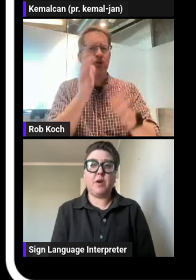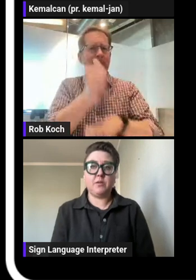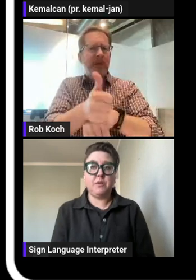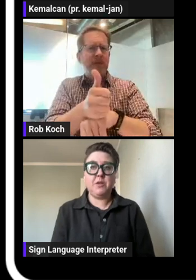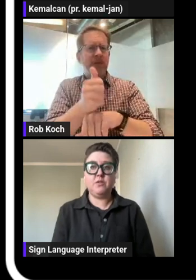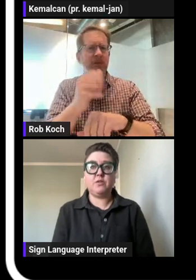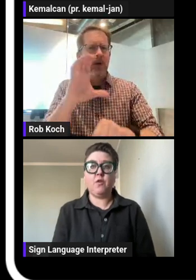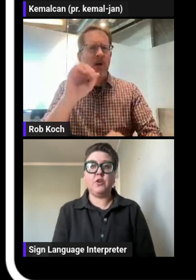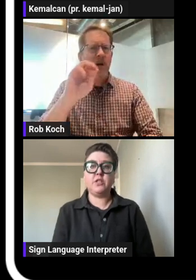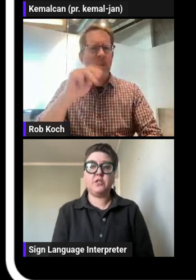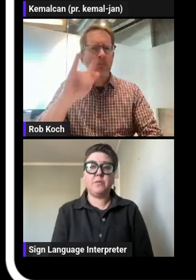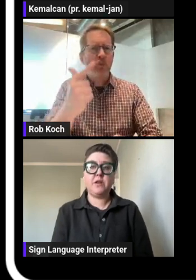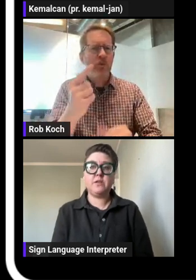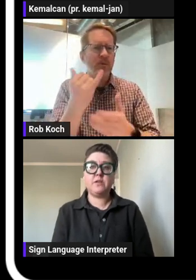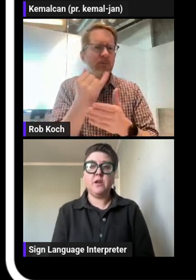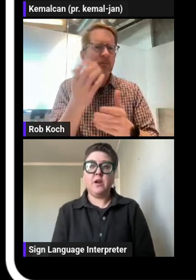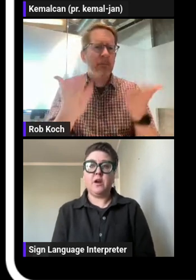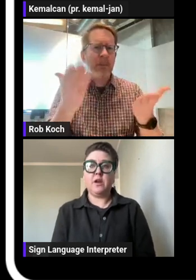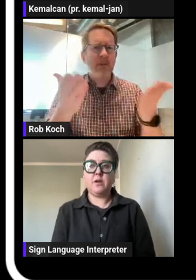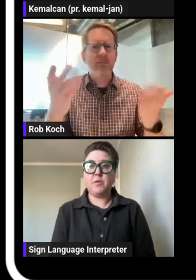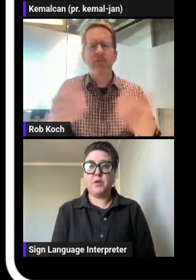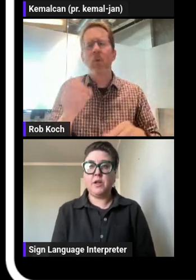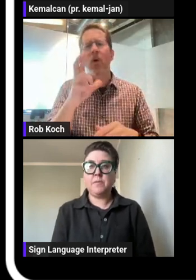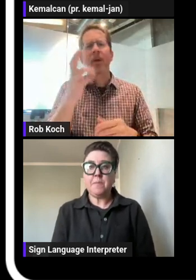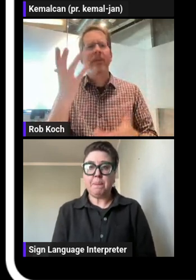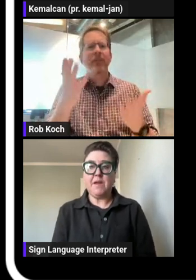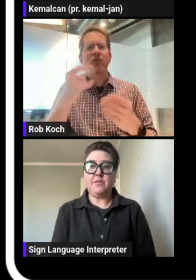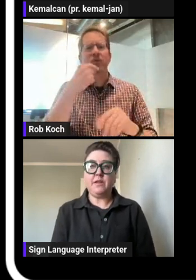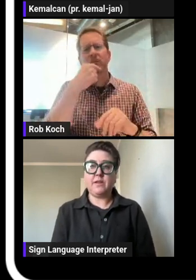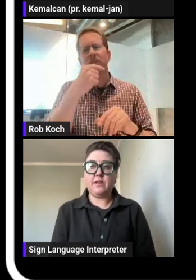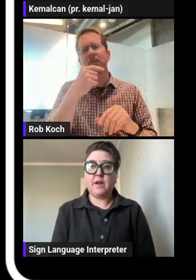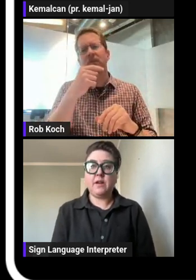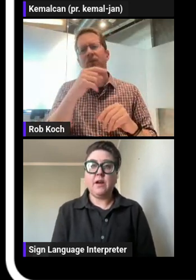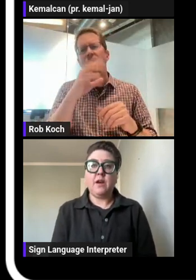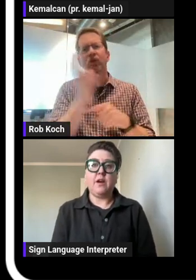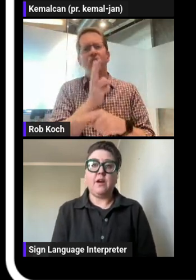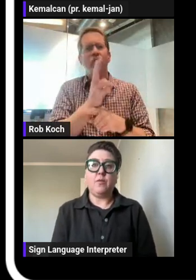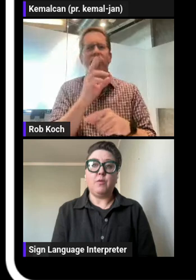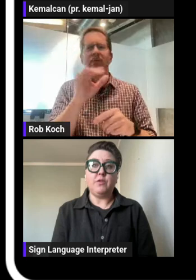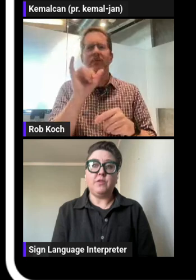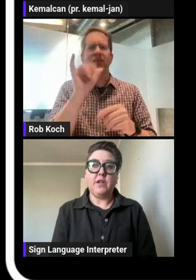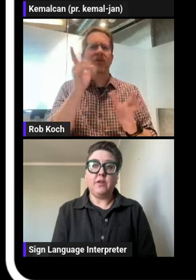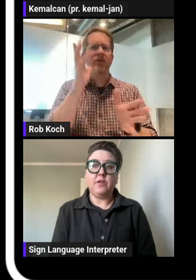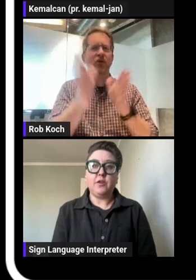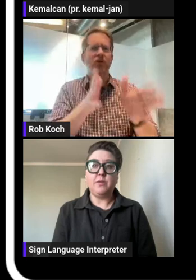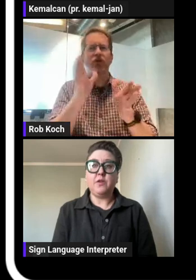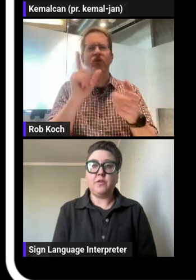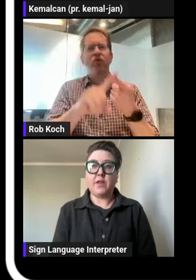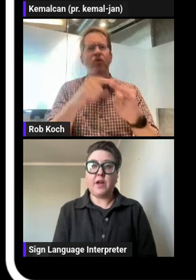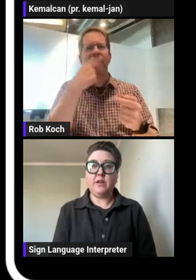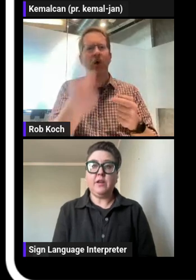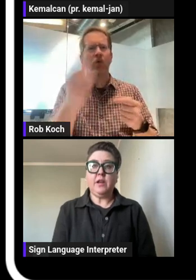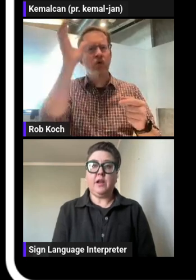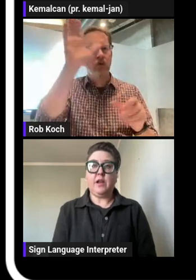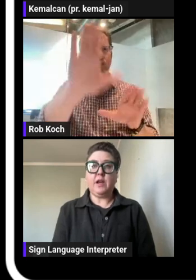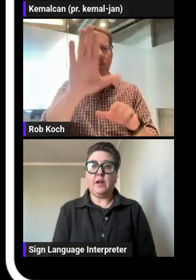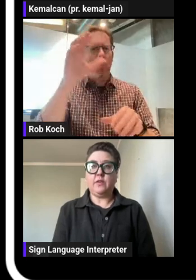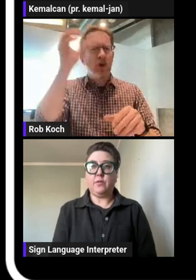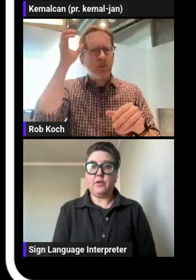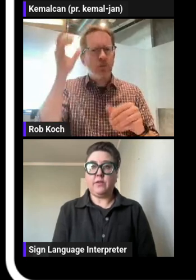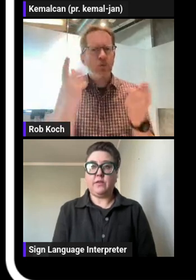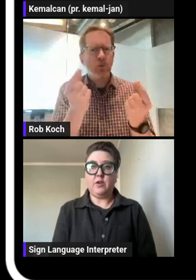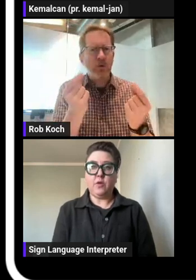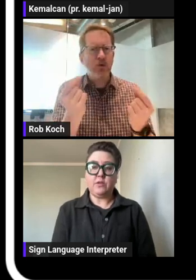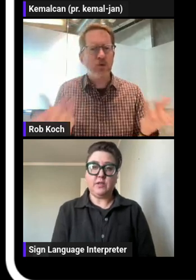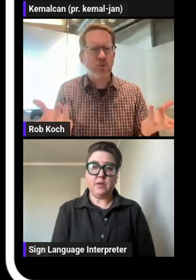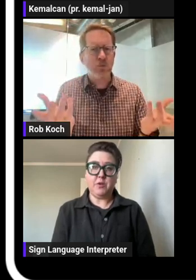but could possibly be used for gesture-based computing and things like that. What we're using here could be used for that,